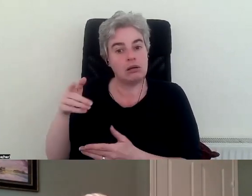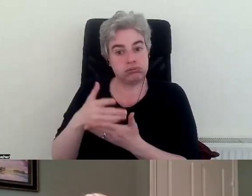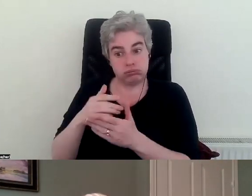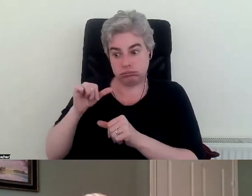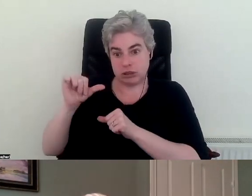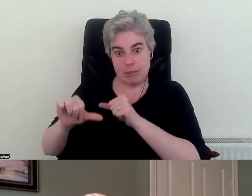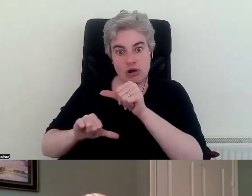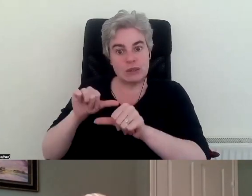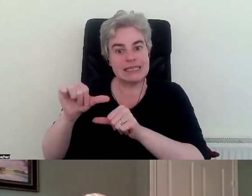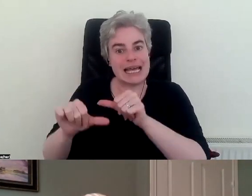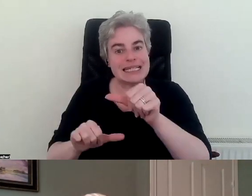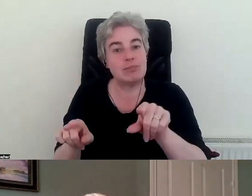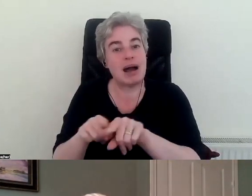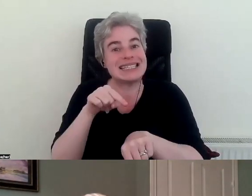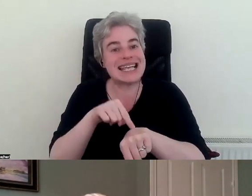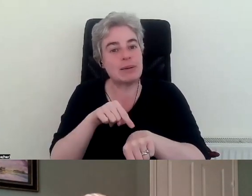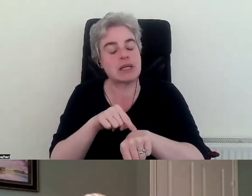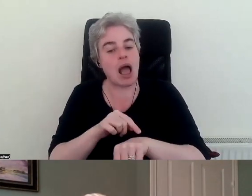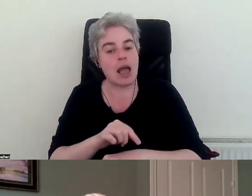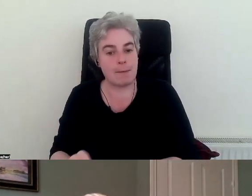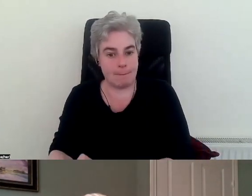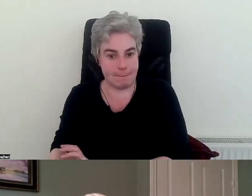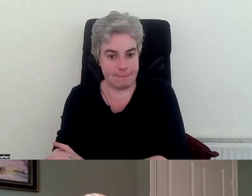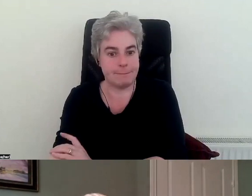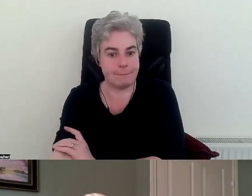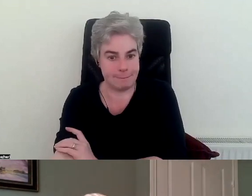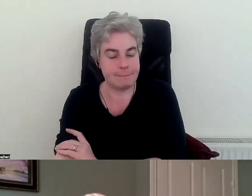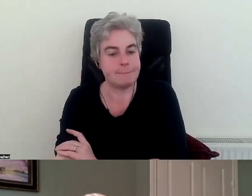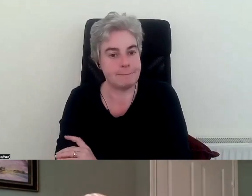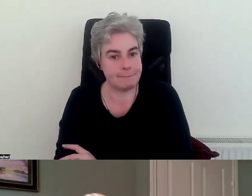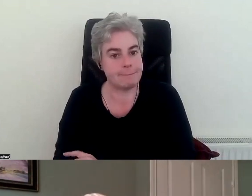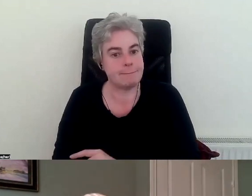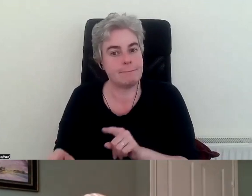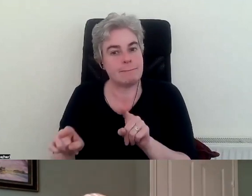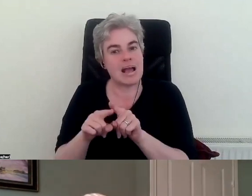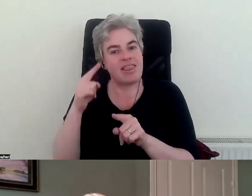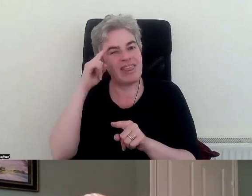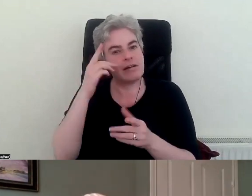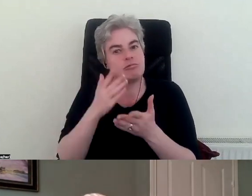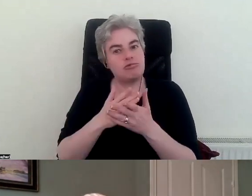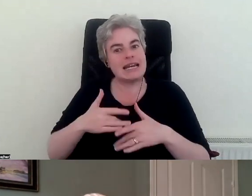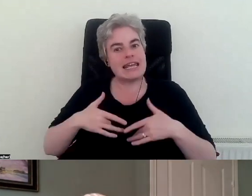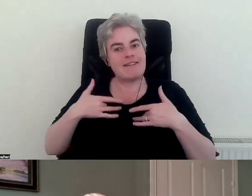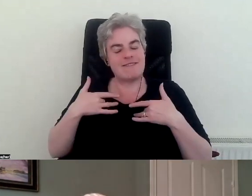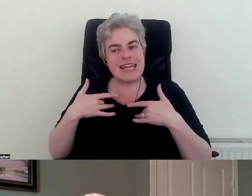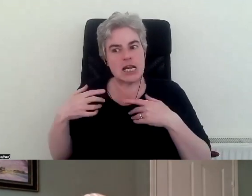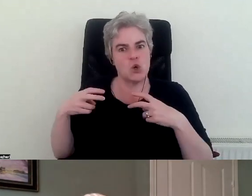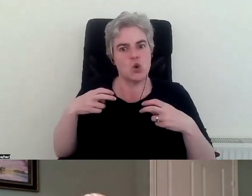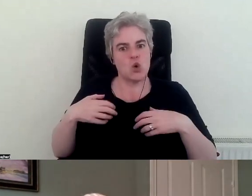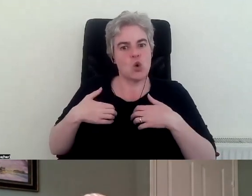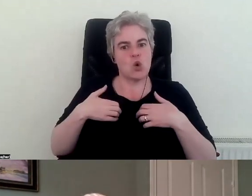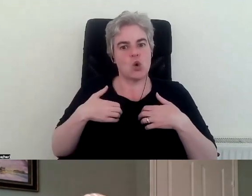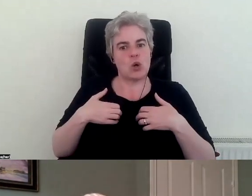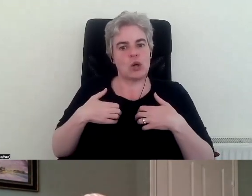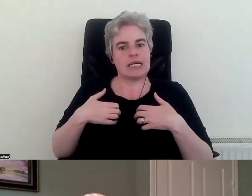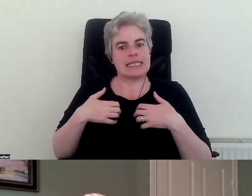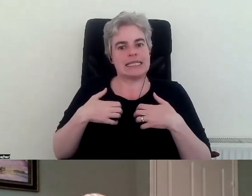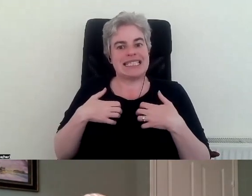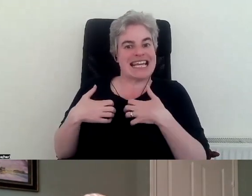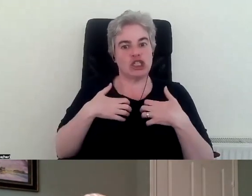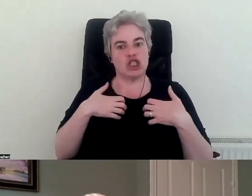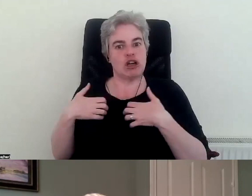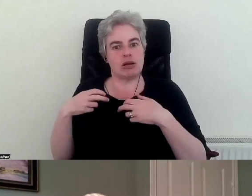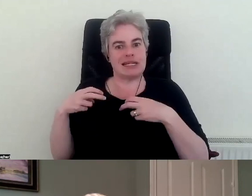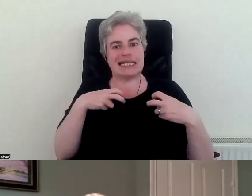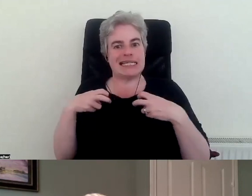process. But at the same time, it also, I think there was a very real tension between the